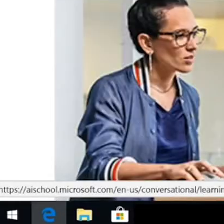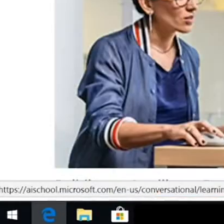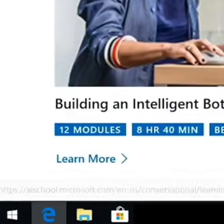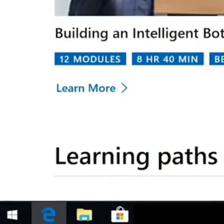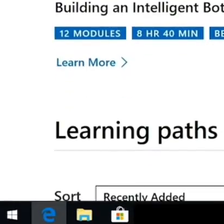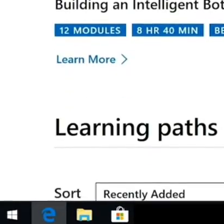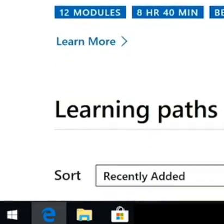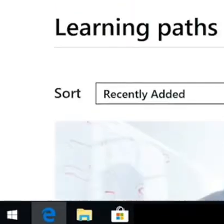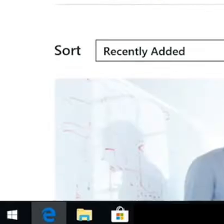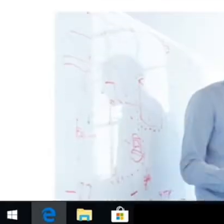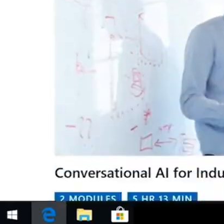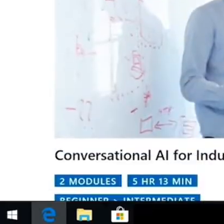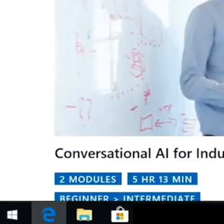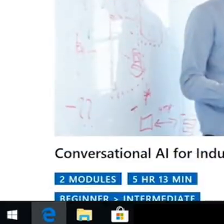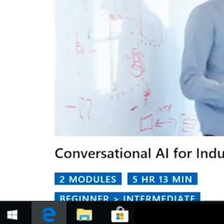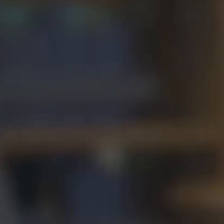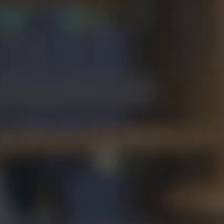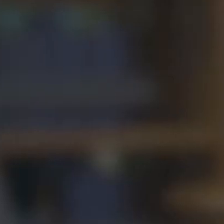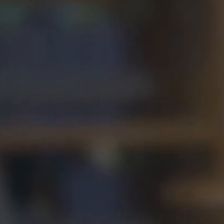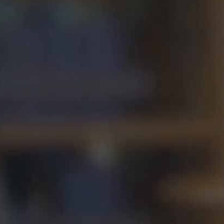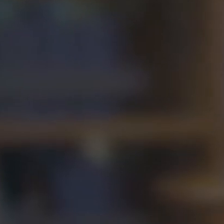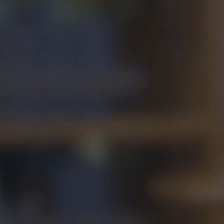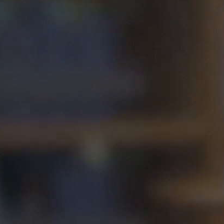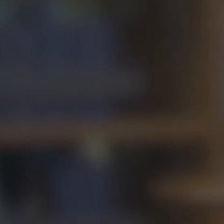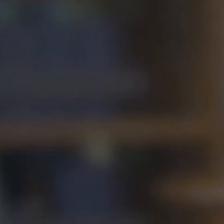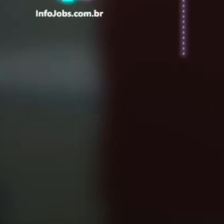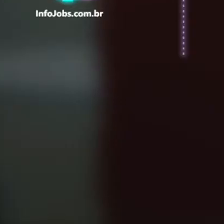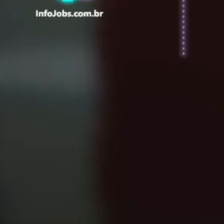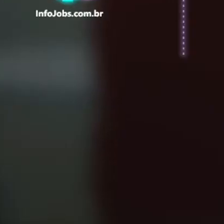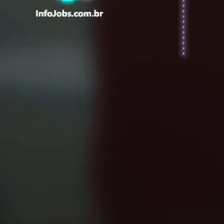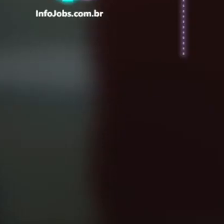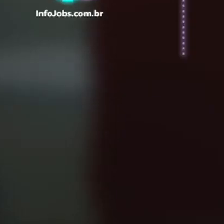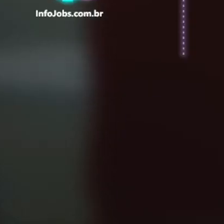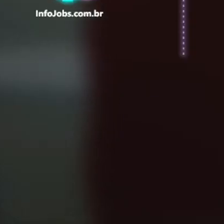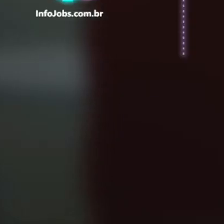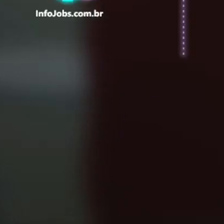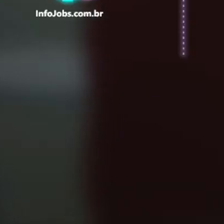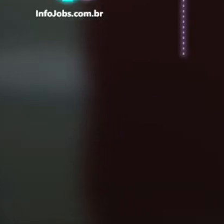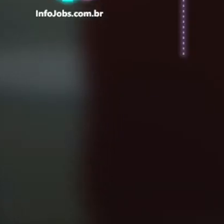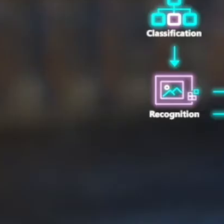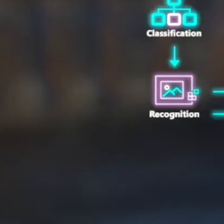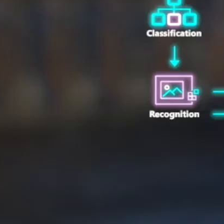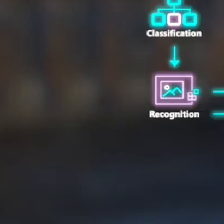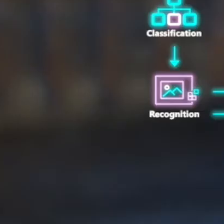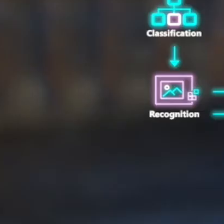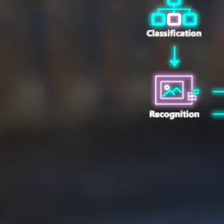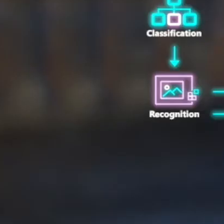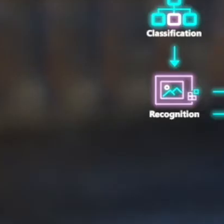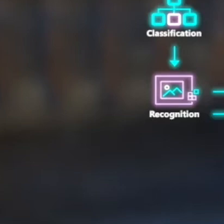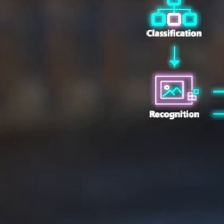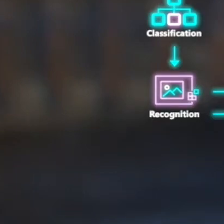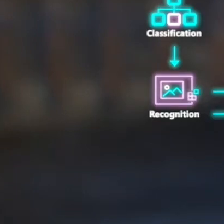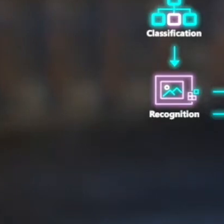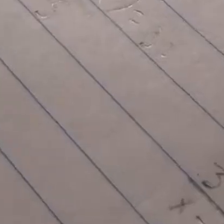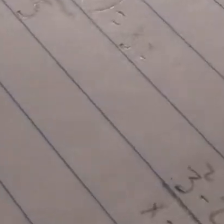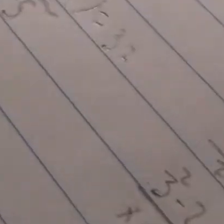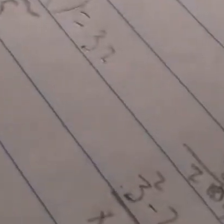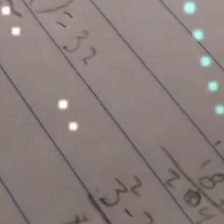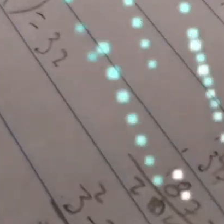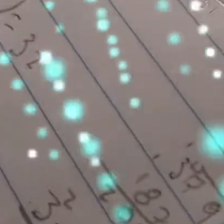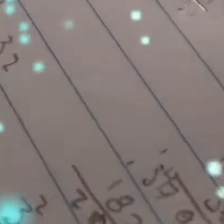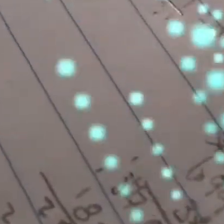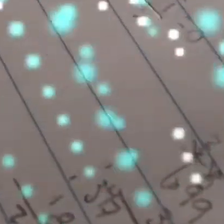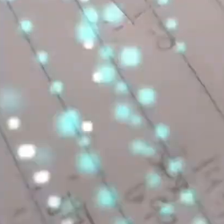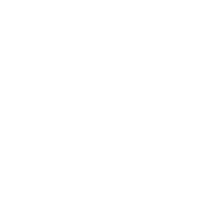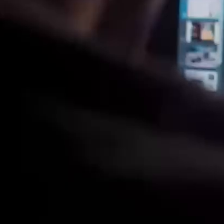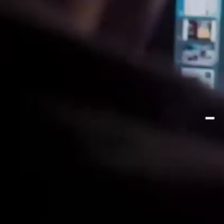the latest and greatest in AI projects and get access to architecture diagrams, source code, and step-by-step guides for getting started with